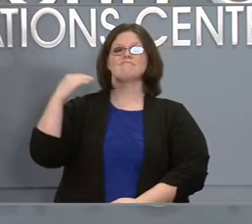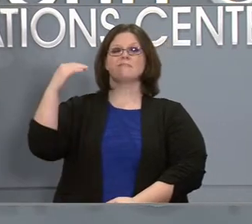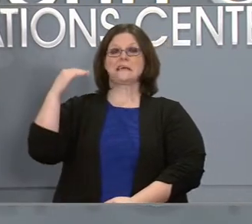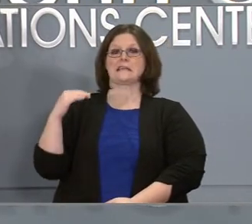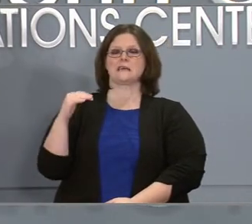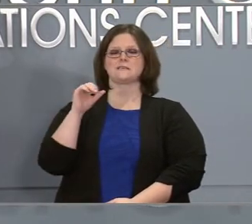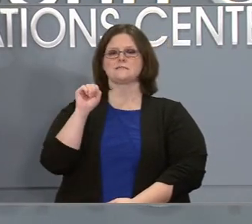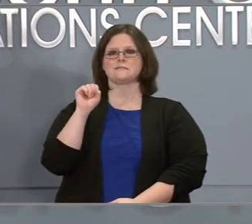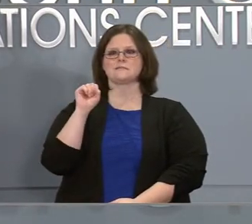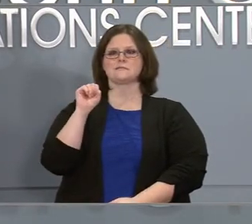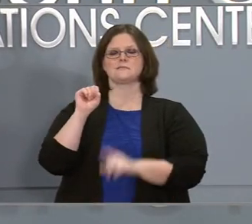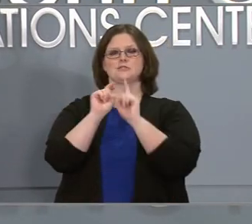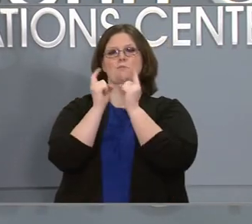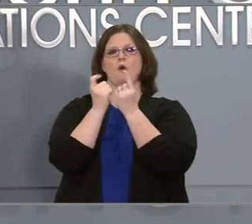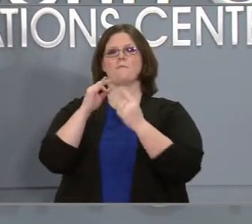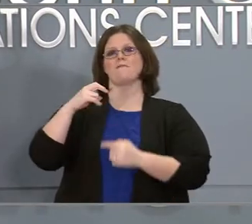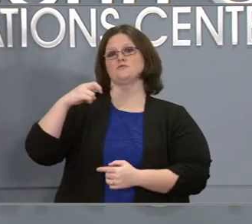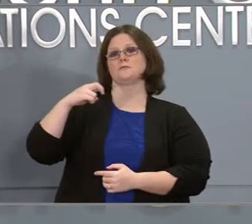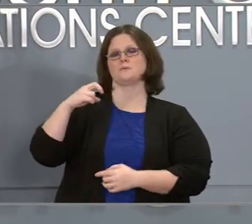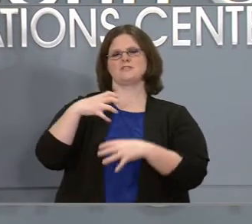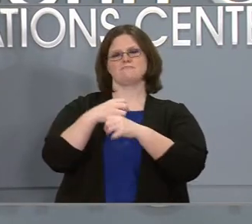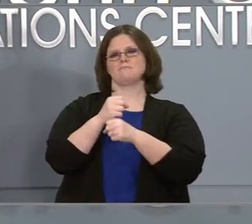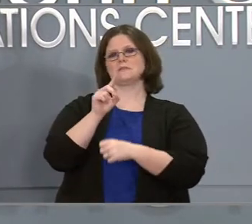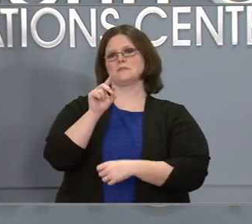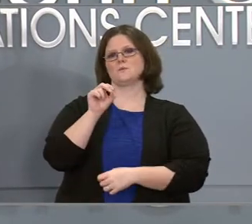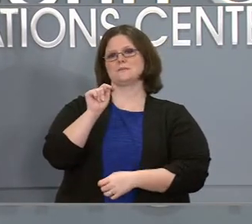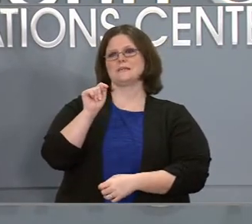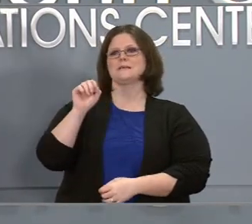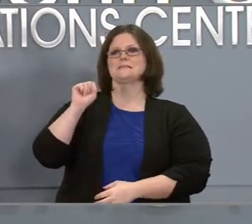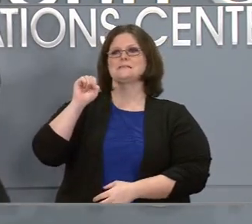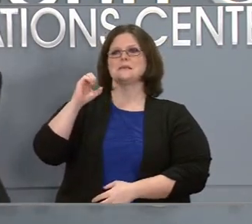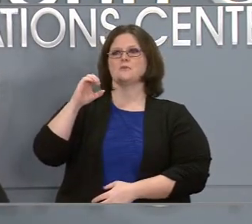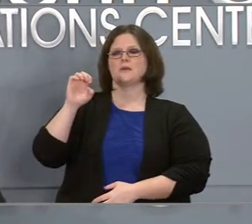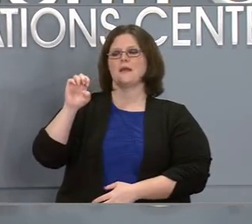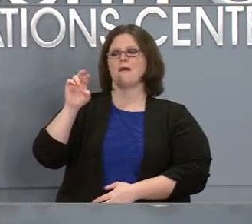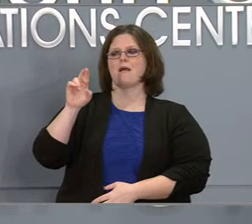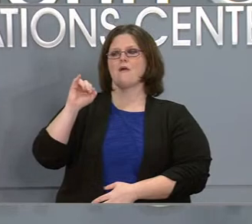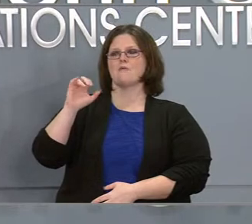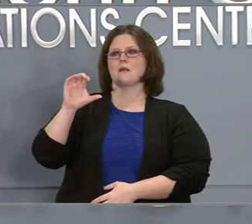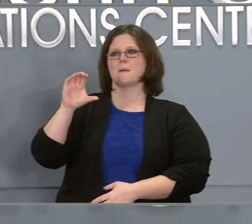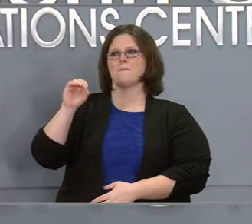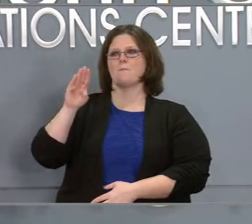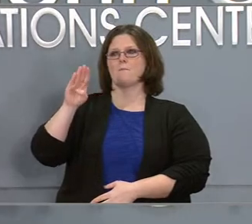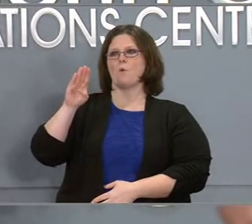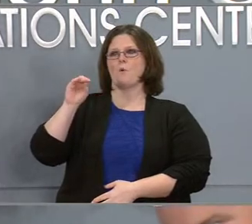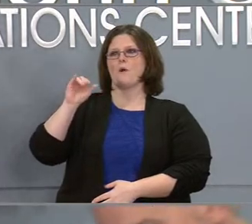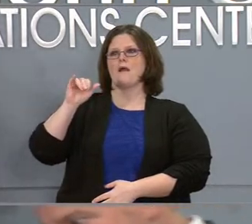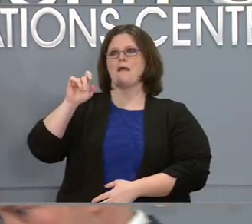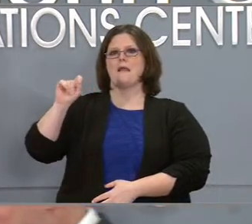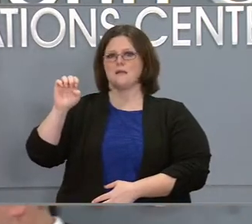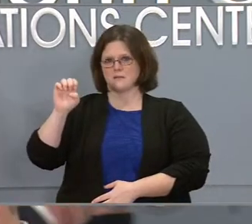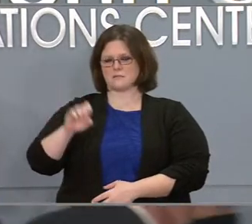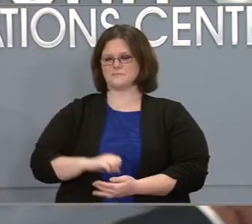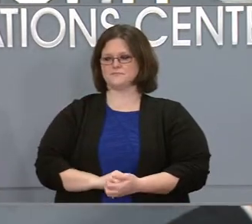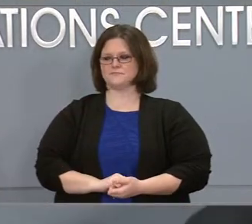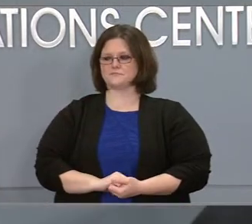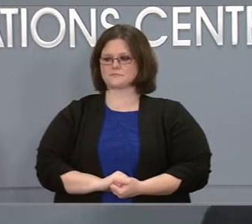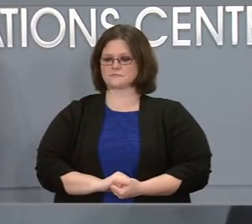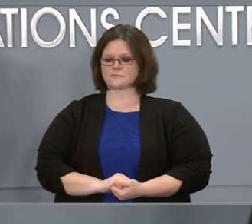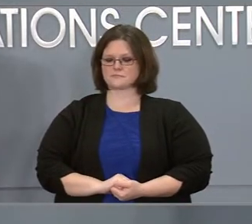Next, we'll hear from Department of Transportation Secretary Eric Boyette.